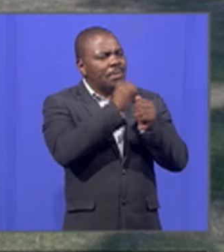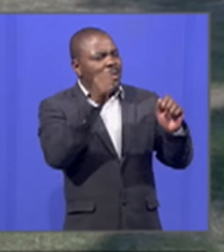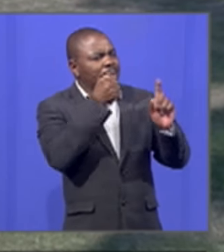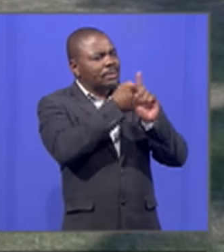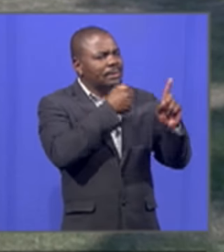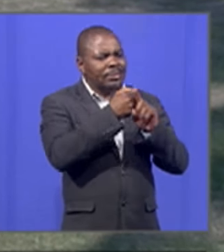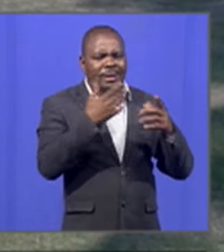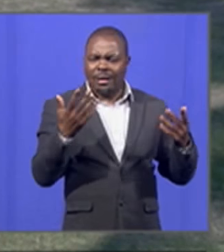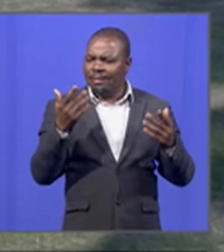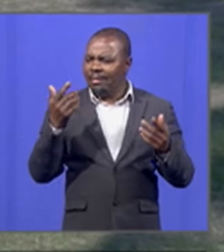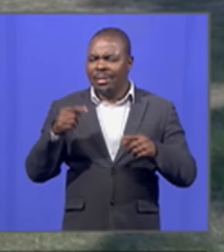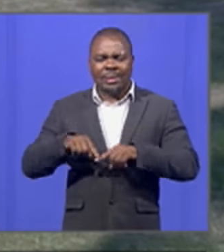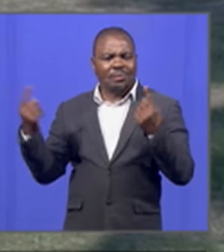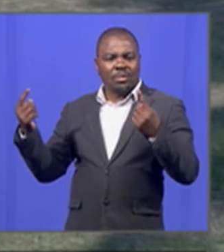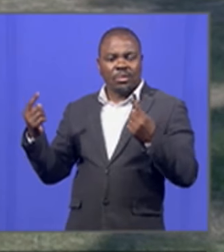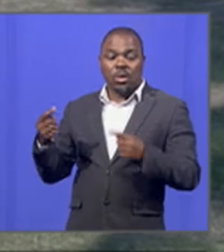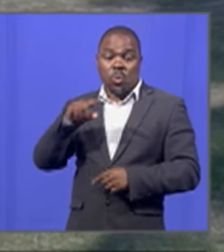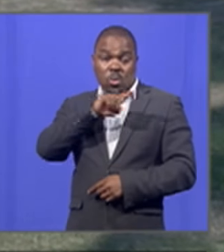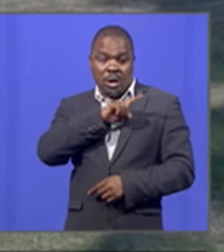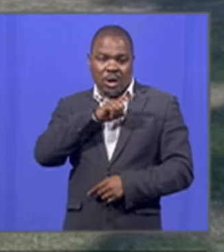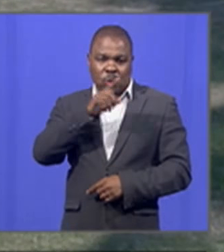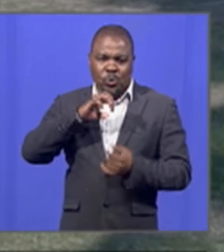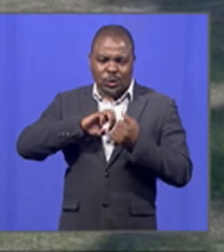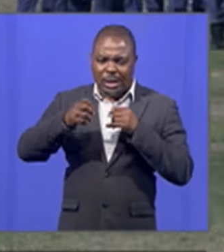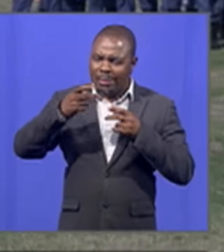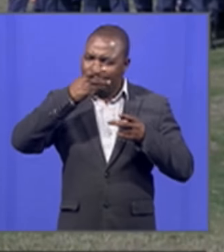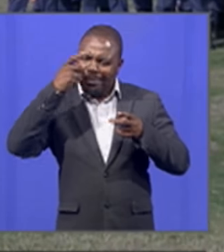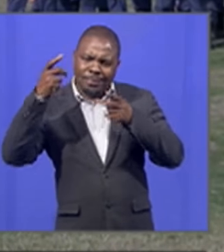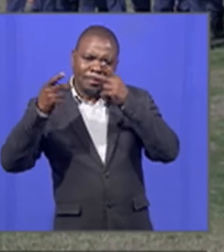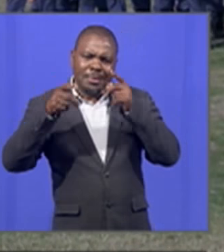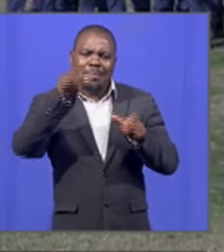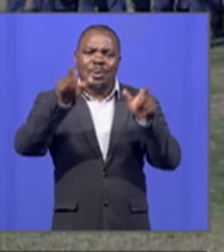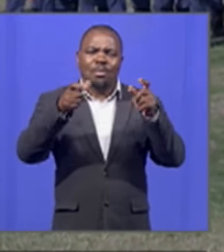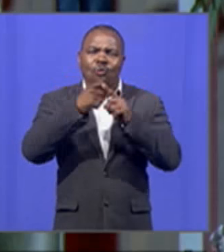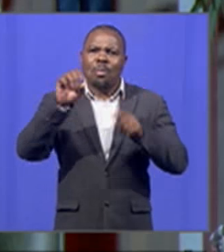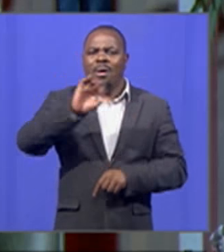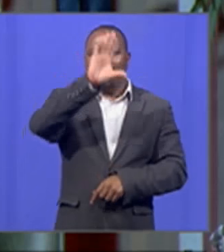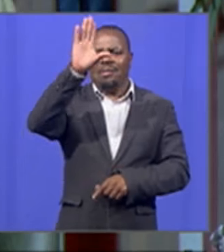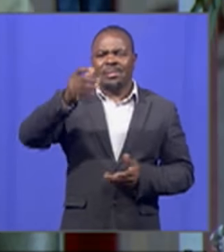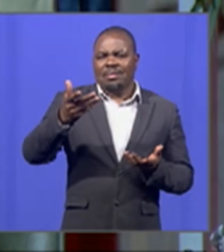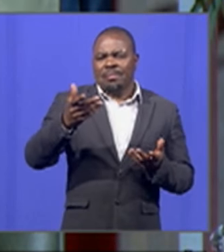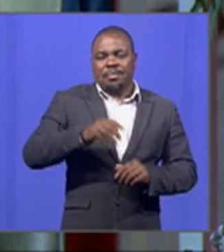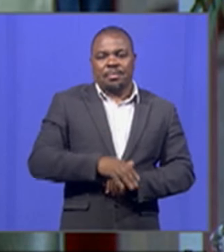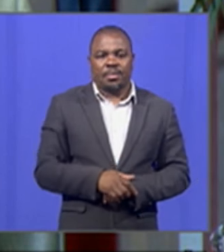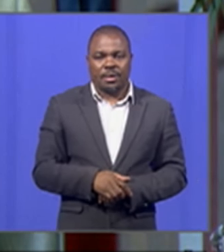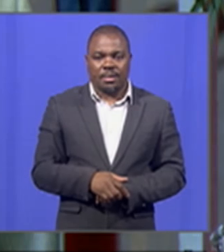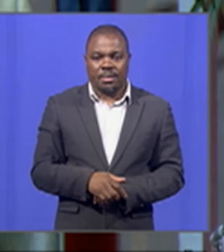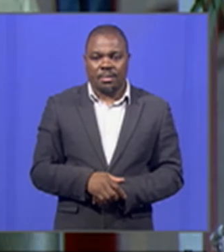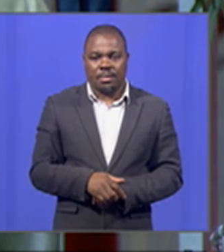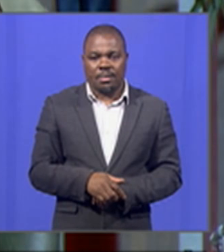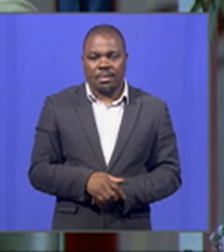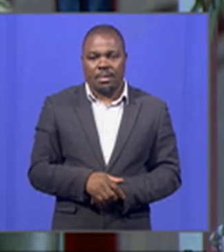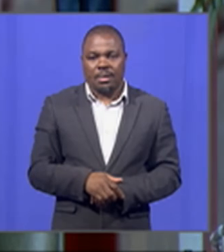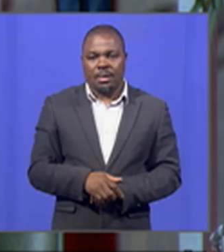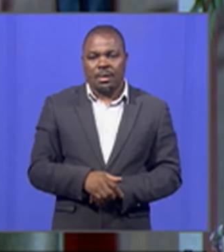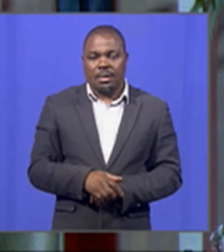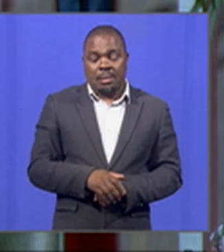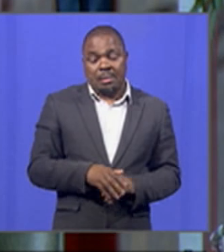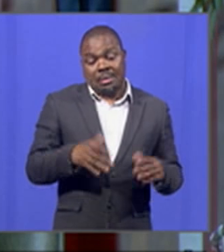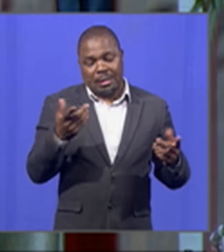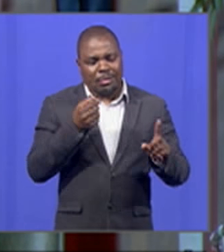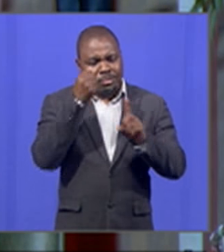mošomo wa setlhopha seo se nyaka go tlhotlheletša lehloo le dikgaruru gare ga maAfrika. The very little gains of